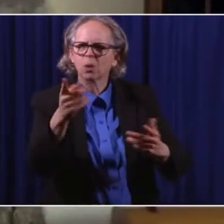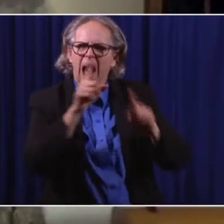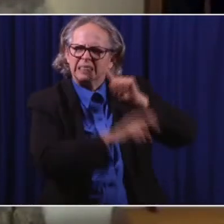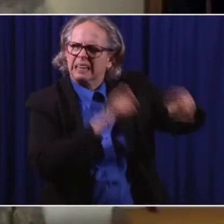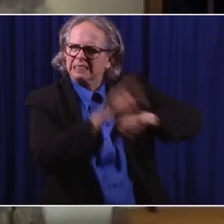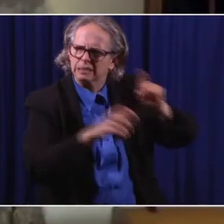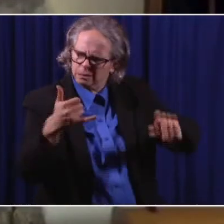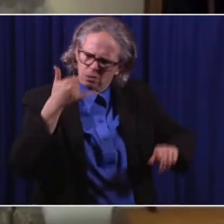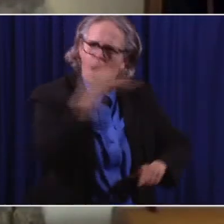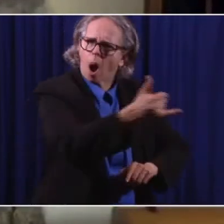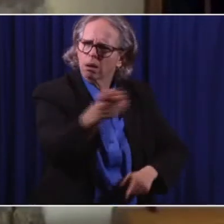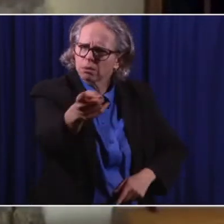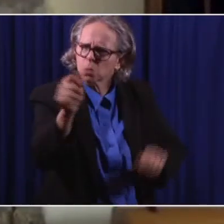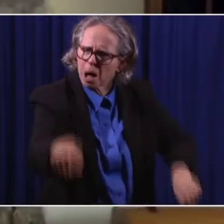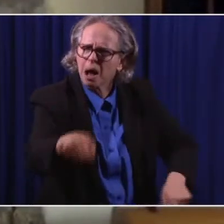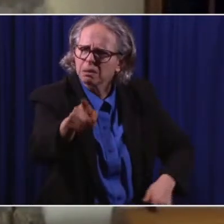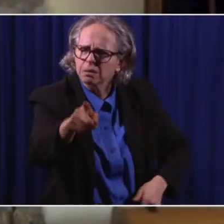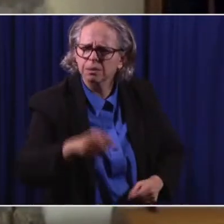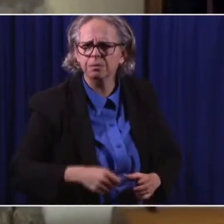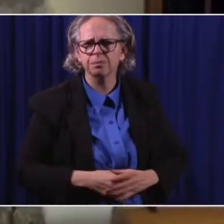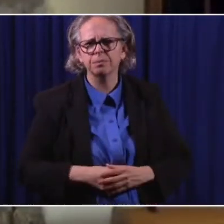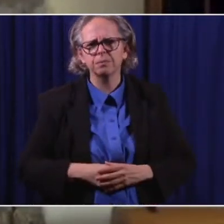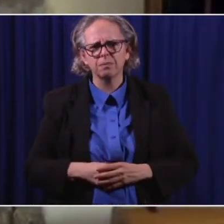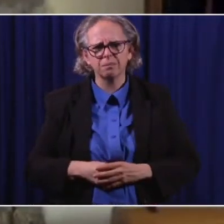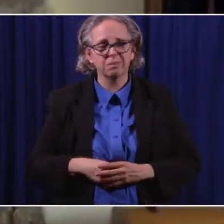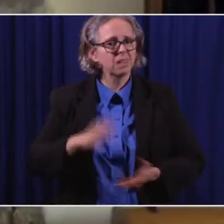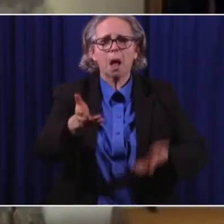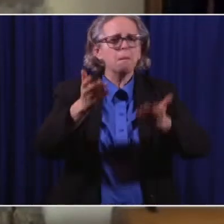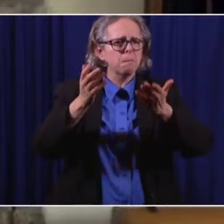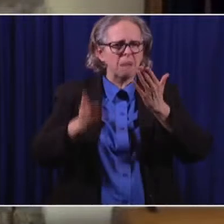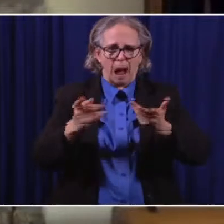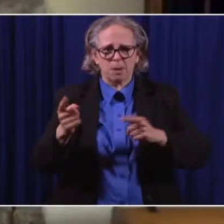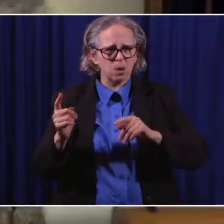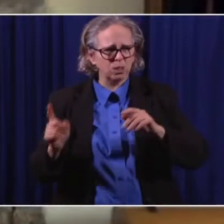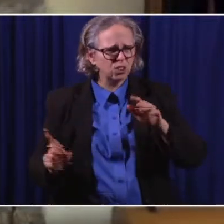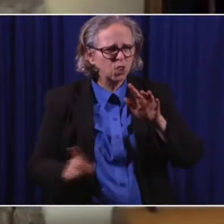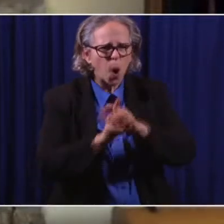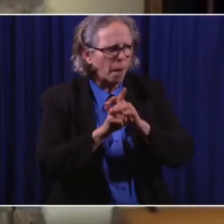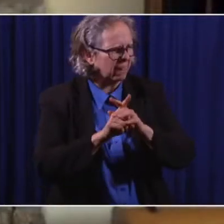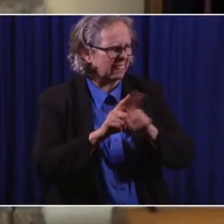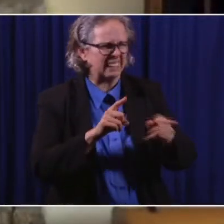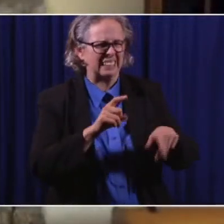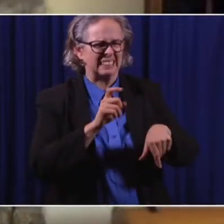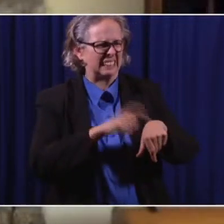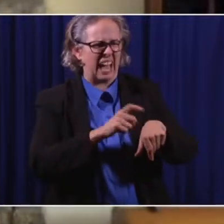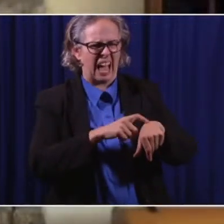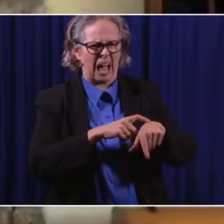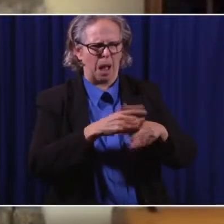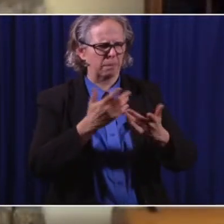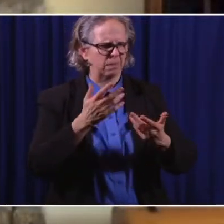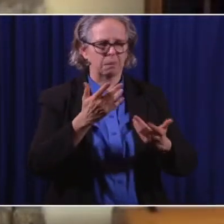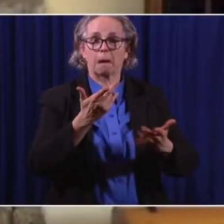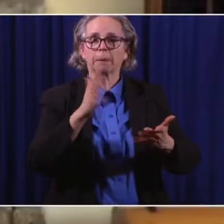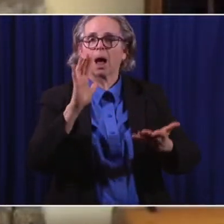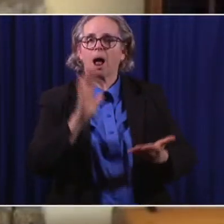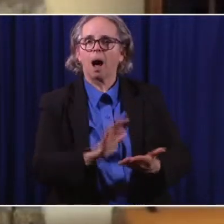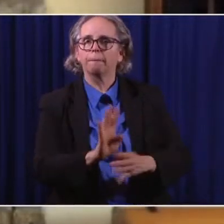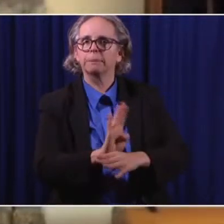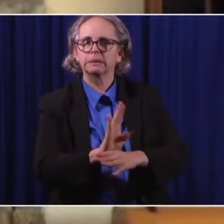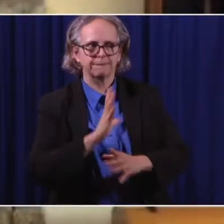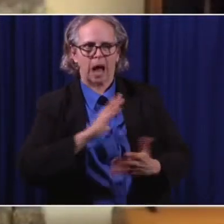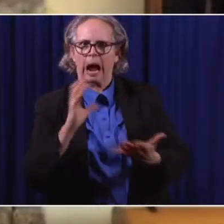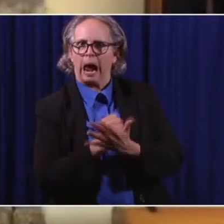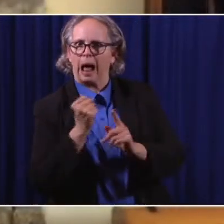you might want to show up then or find a time that is a downtime. So there's many opportunities for people